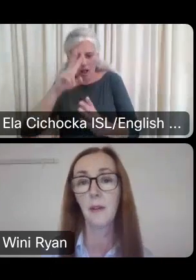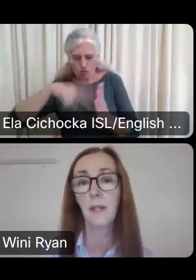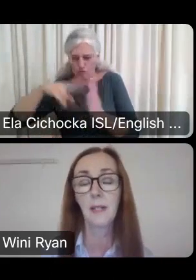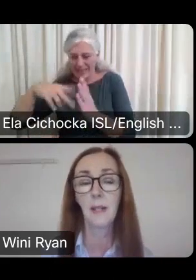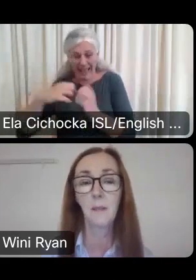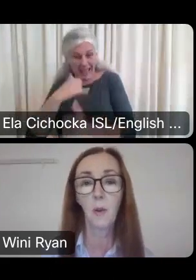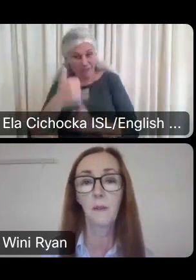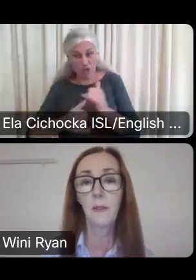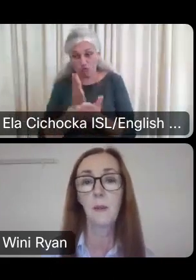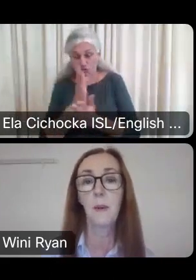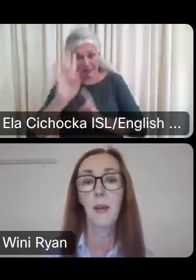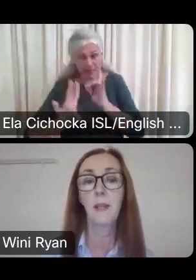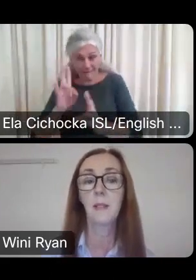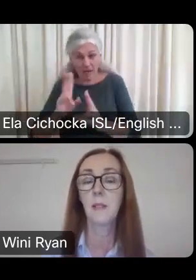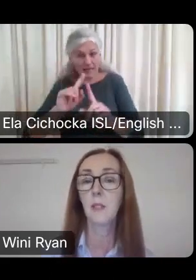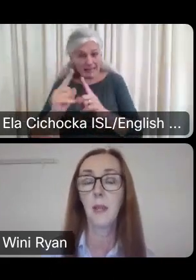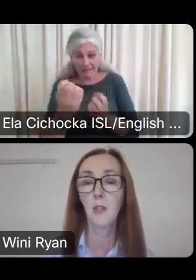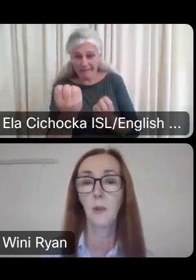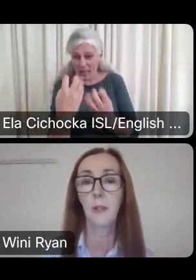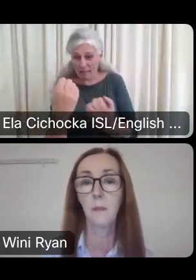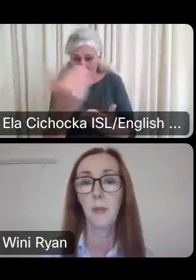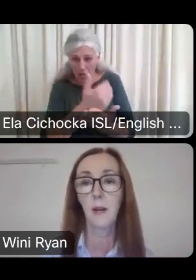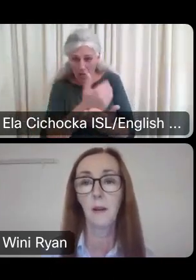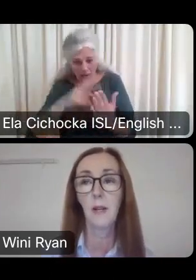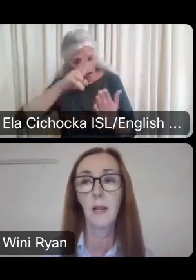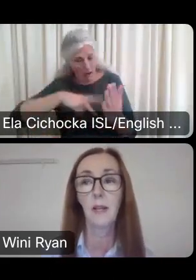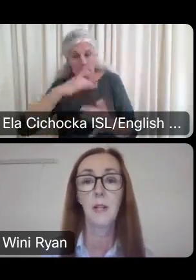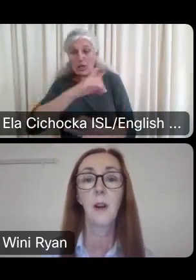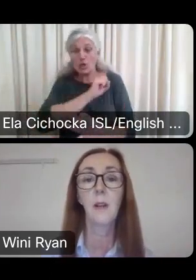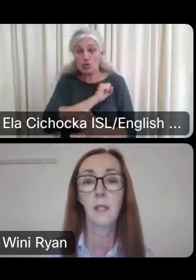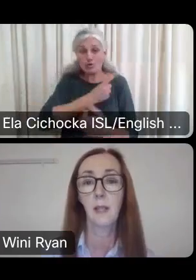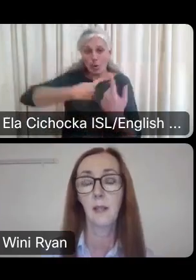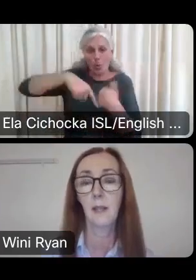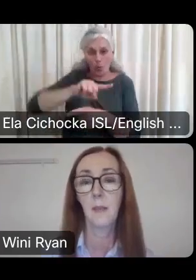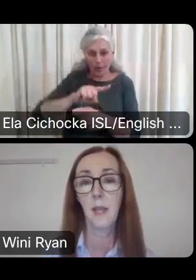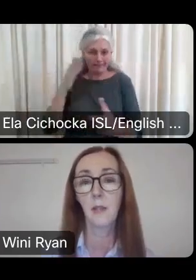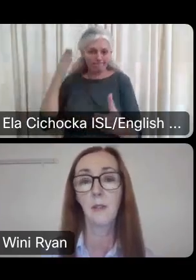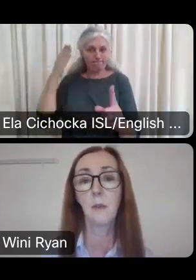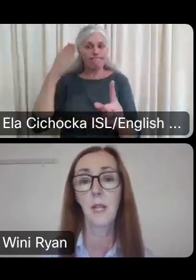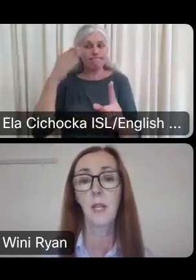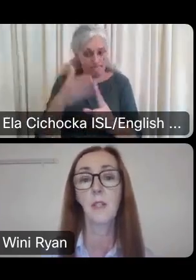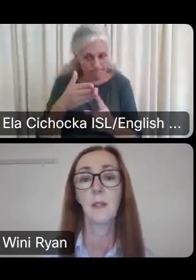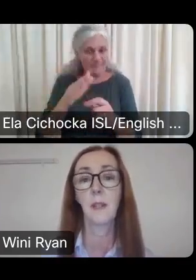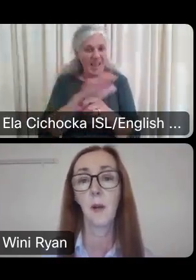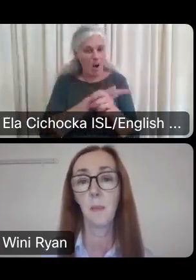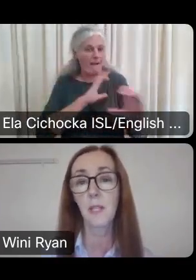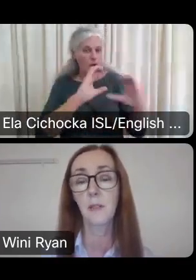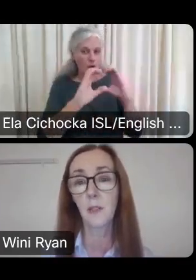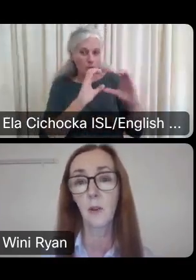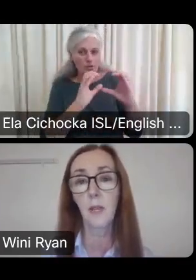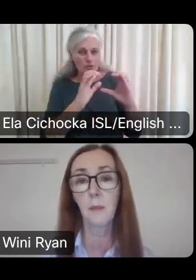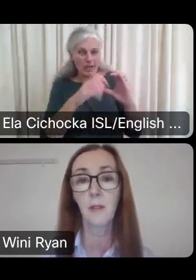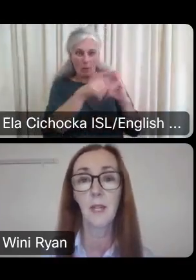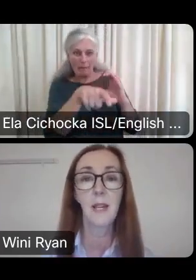year, all of the feedback, just to make sure that we are targeting the areas of communication that our patients